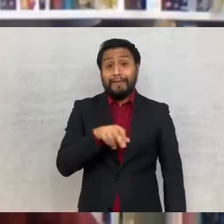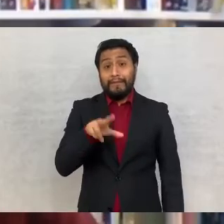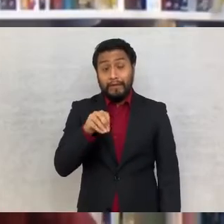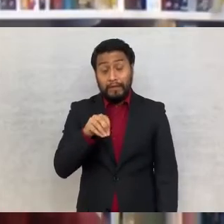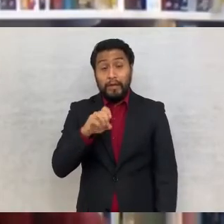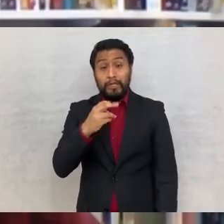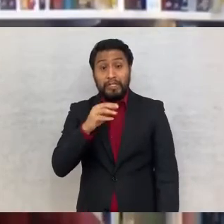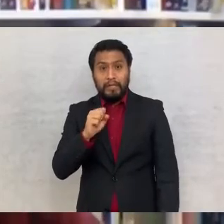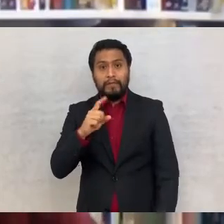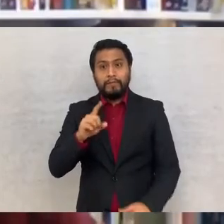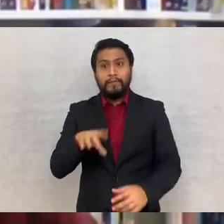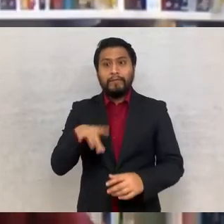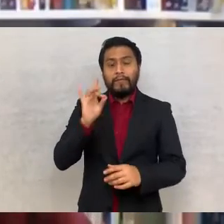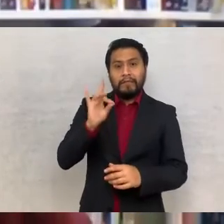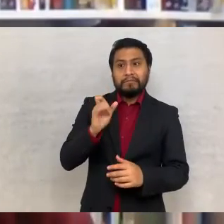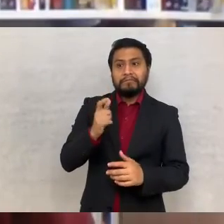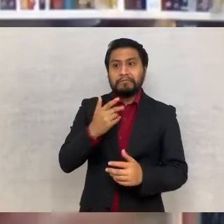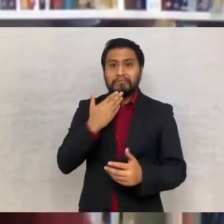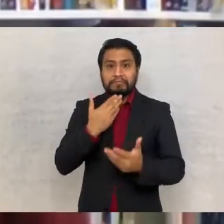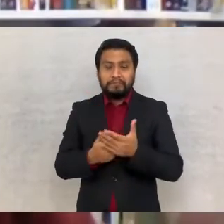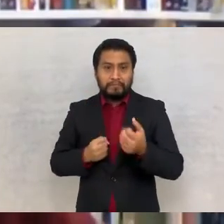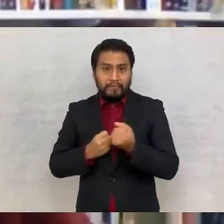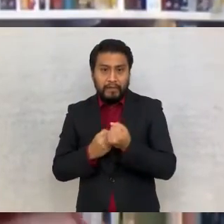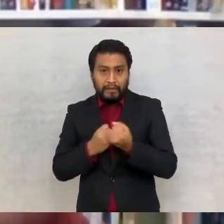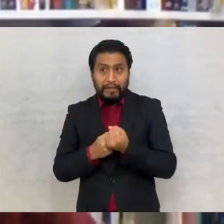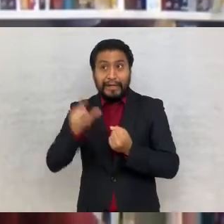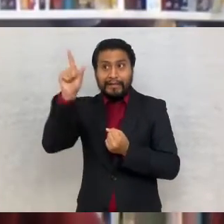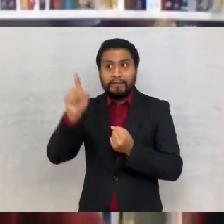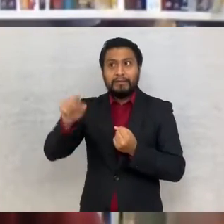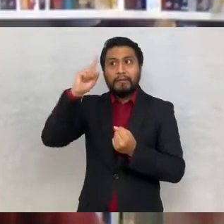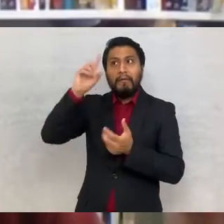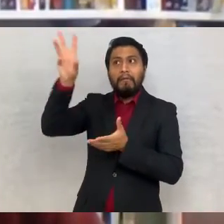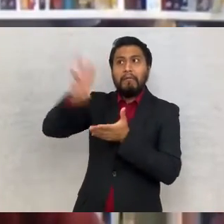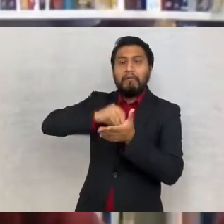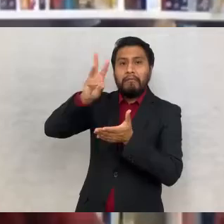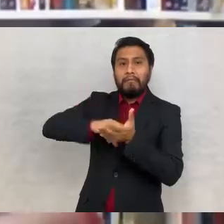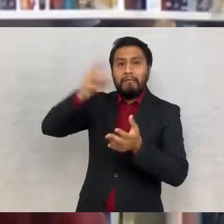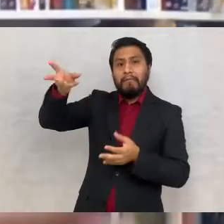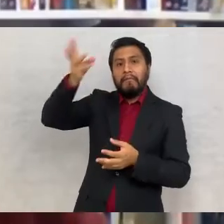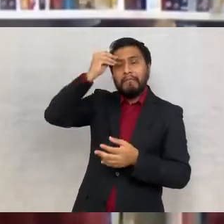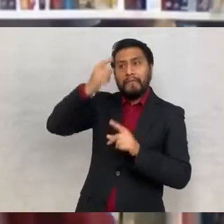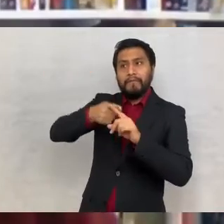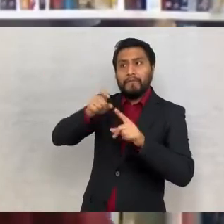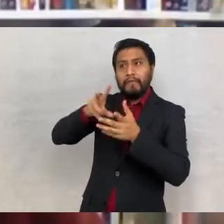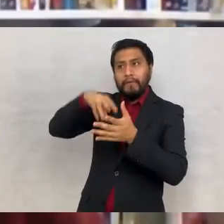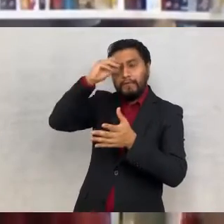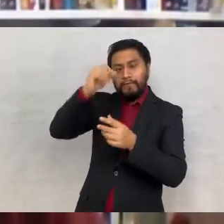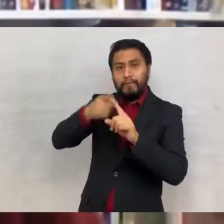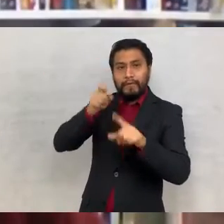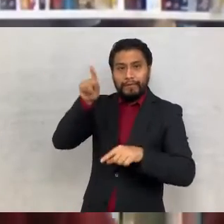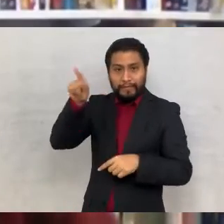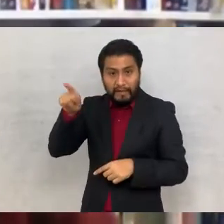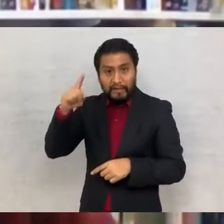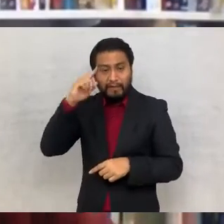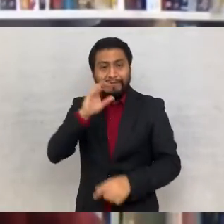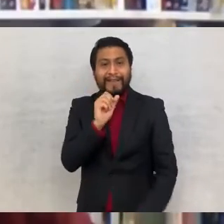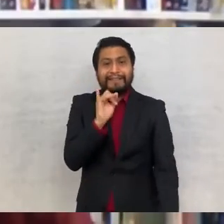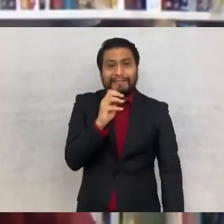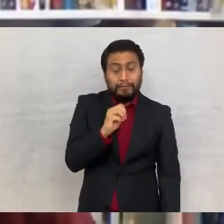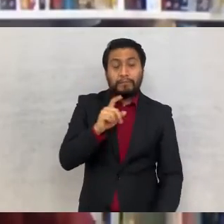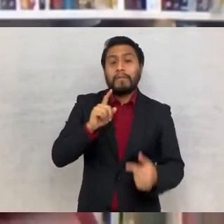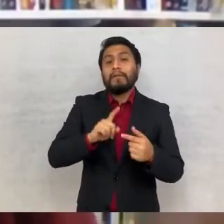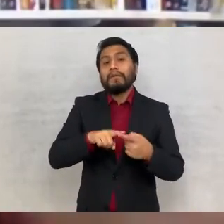highest echelons of the regime, thus achieving his goal of uniting science and politics through knowledge that very effectively integrated itself with followers